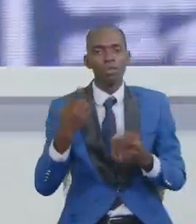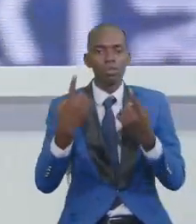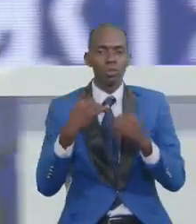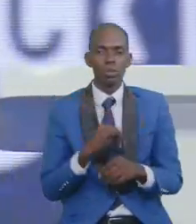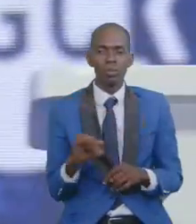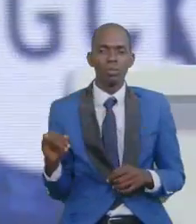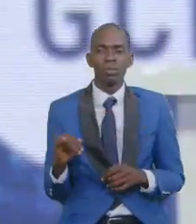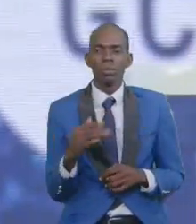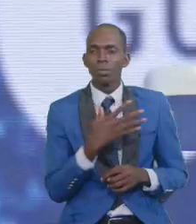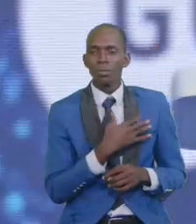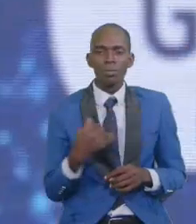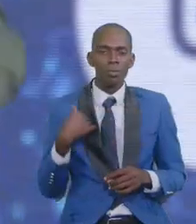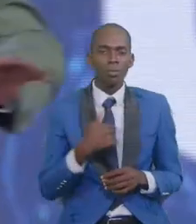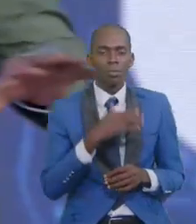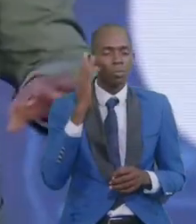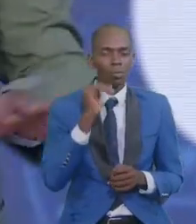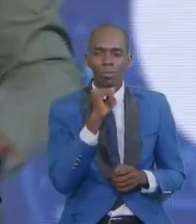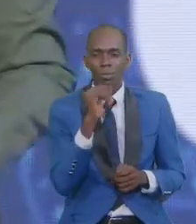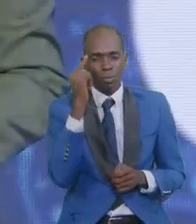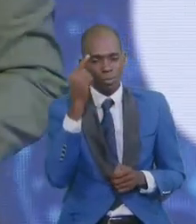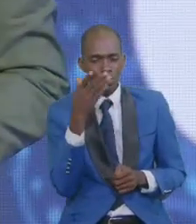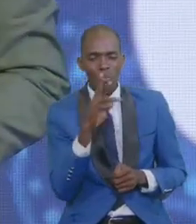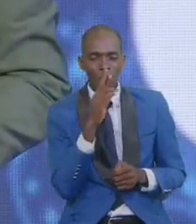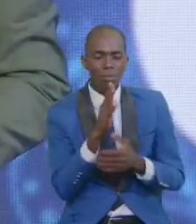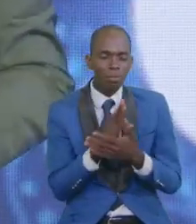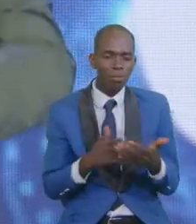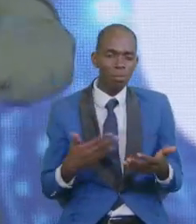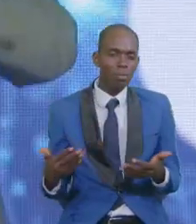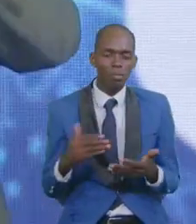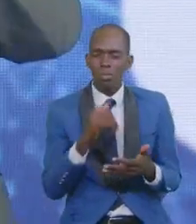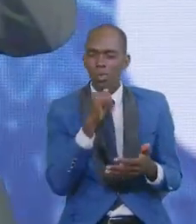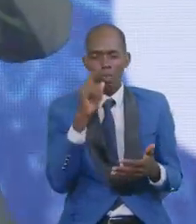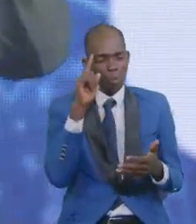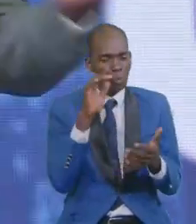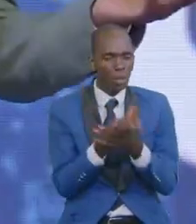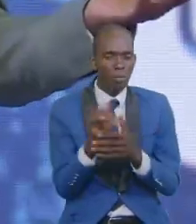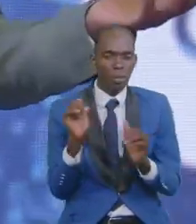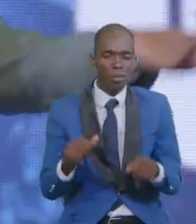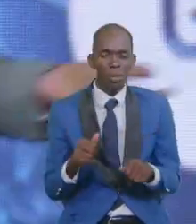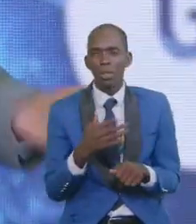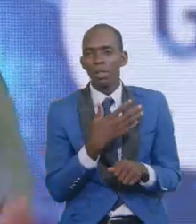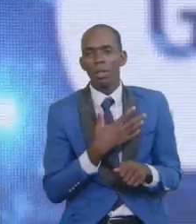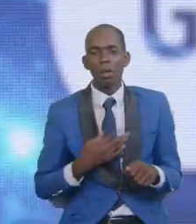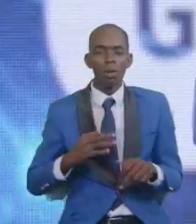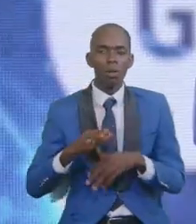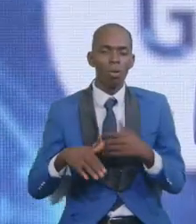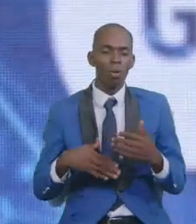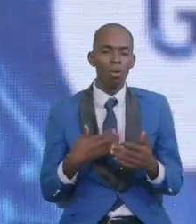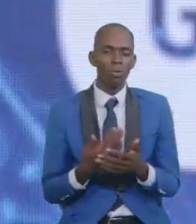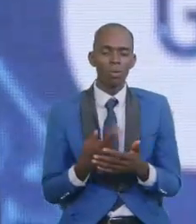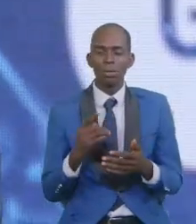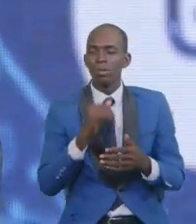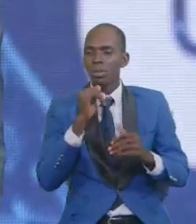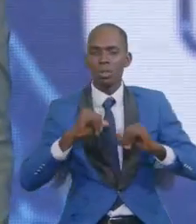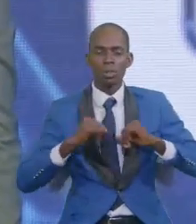And we shouldn't think there are some things there unbelievable and, you know, undeniable. Are you going